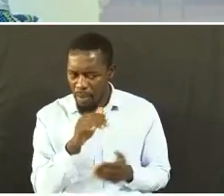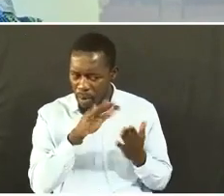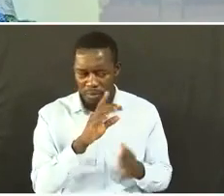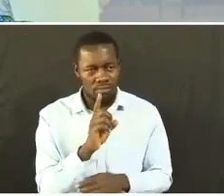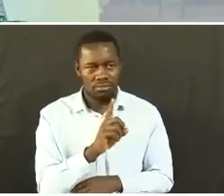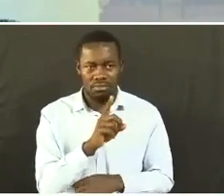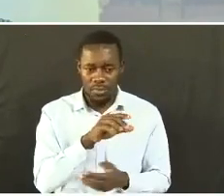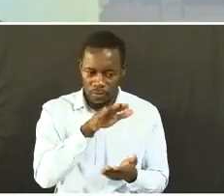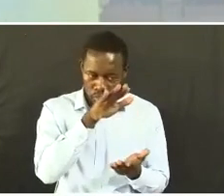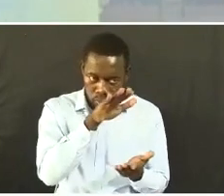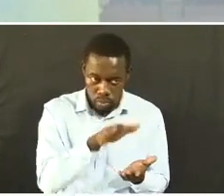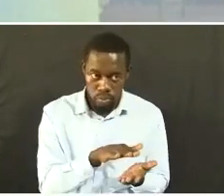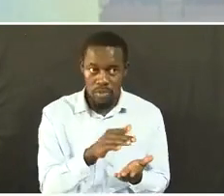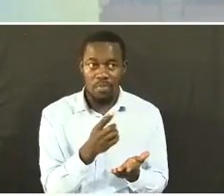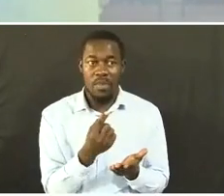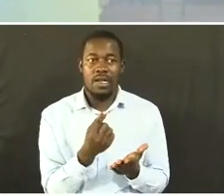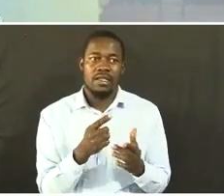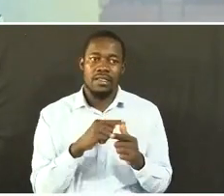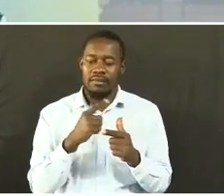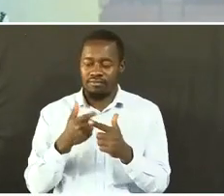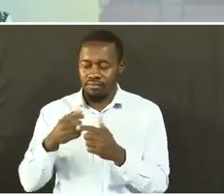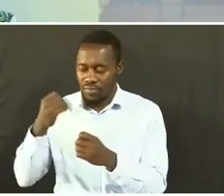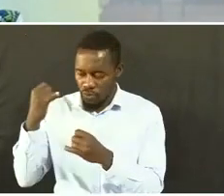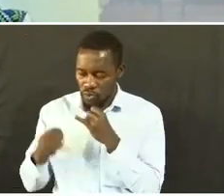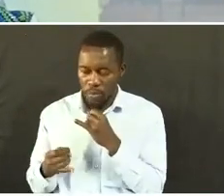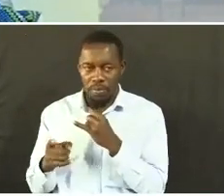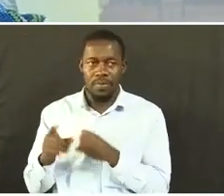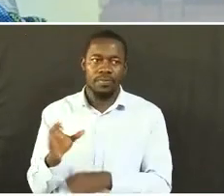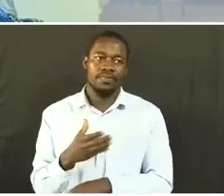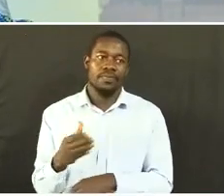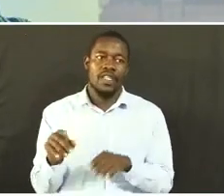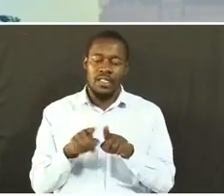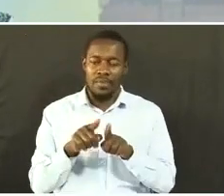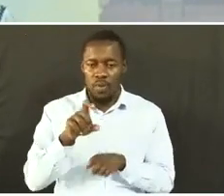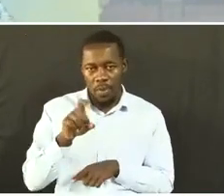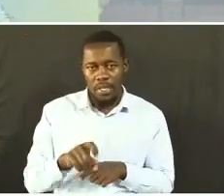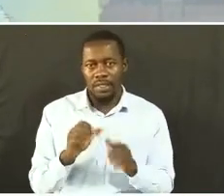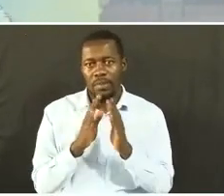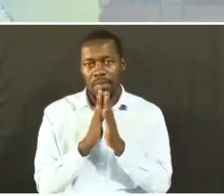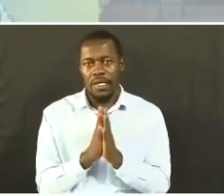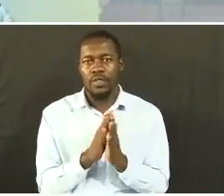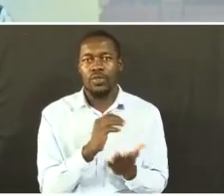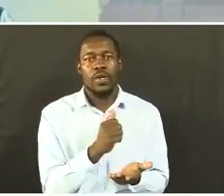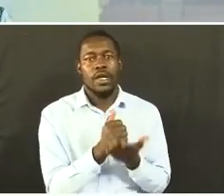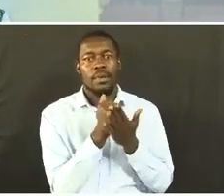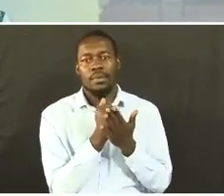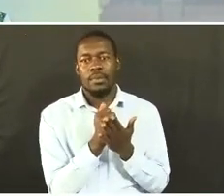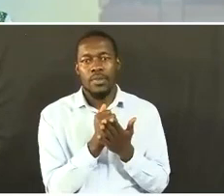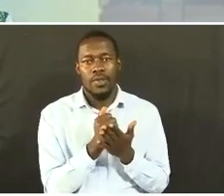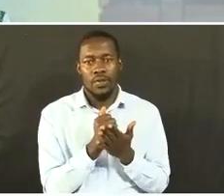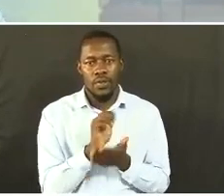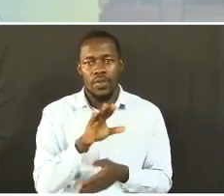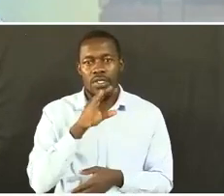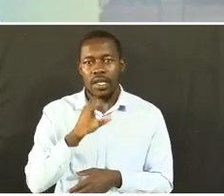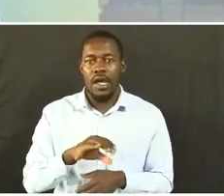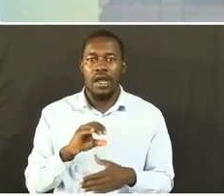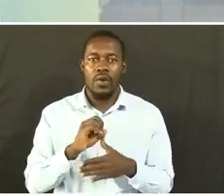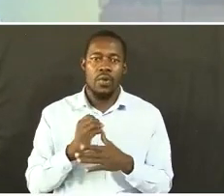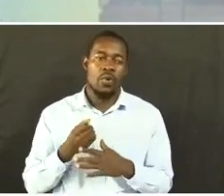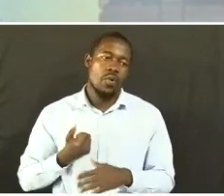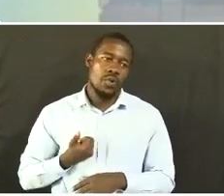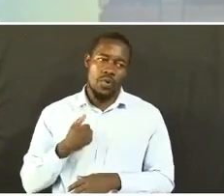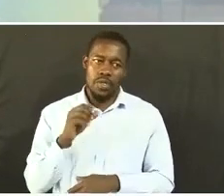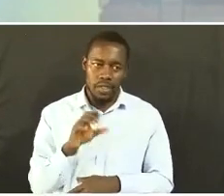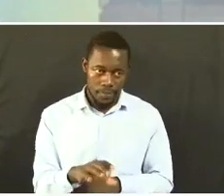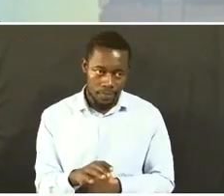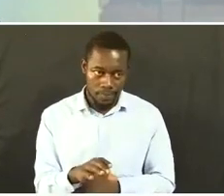for spiritual intervention, there is place for prayer in addressing this. Now, apart from the drugs, we live in a time where